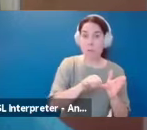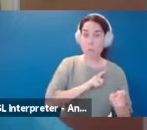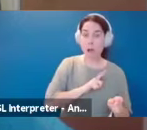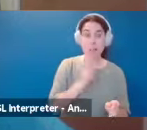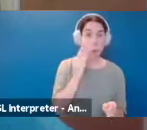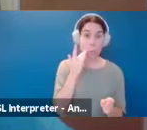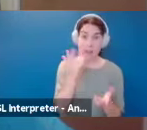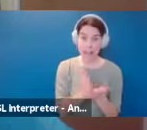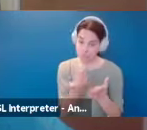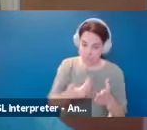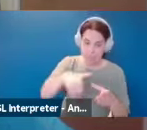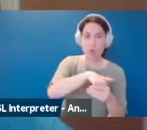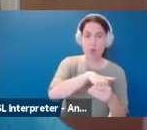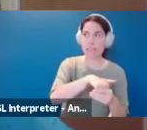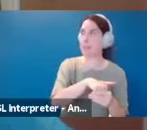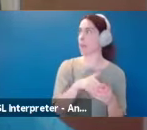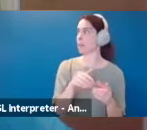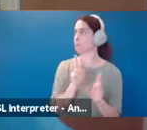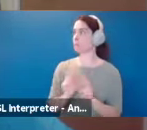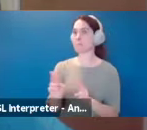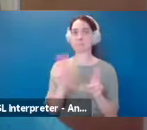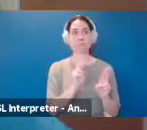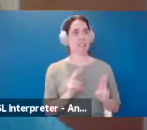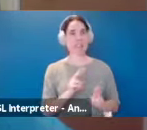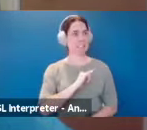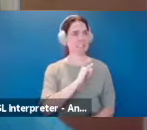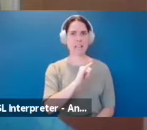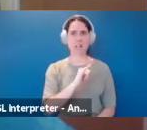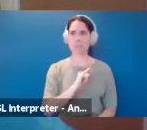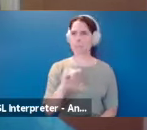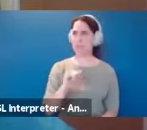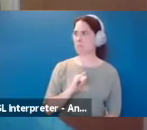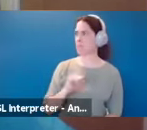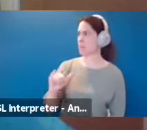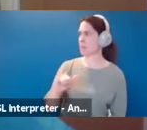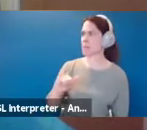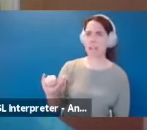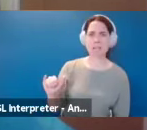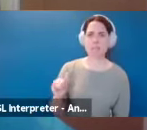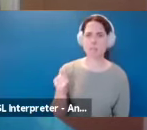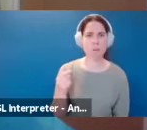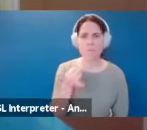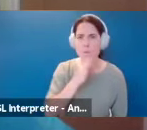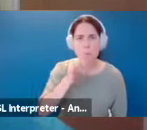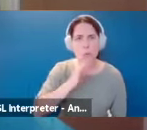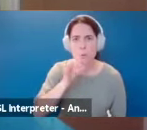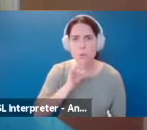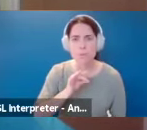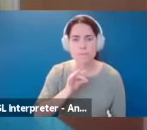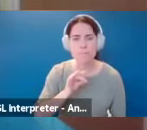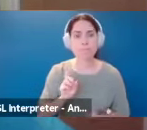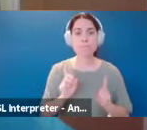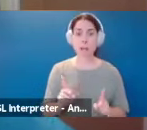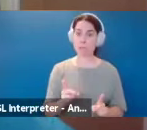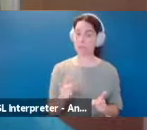because it was so friendly. Not the case for many of us. We need to do the work and part of the work is my dream.